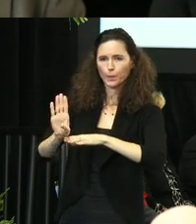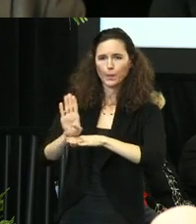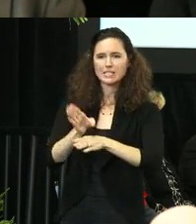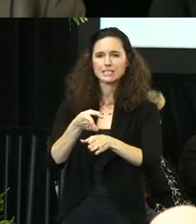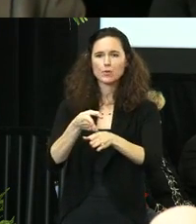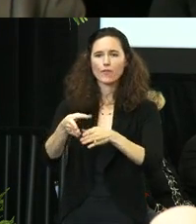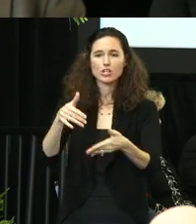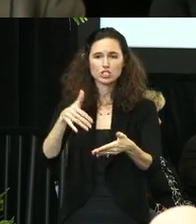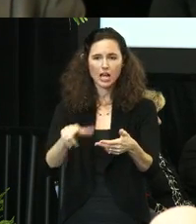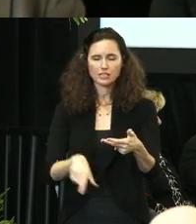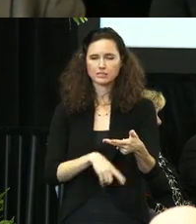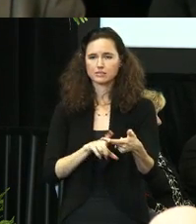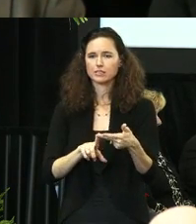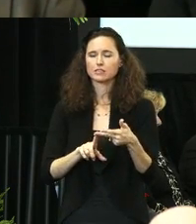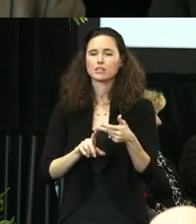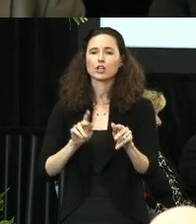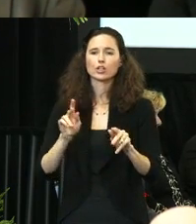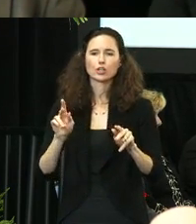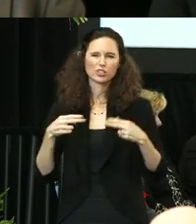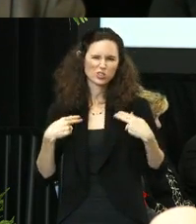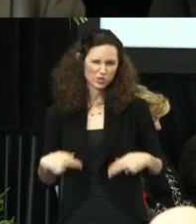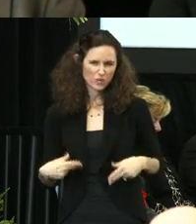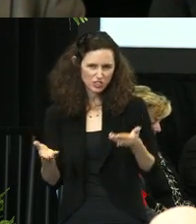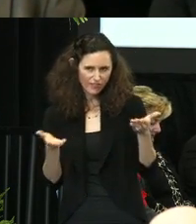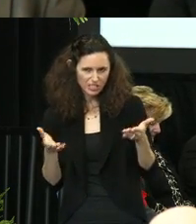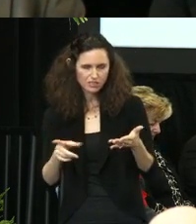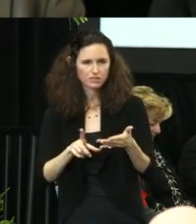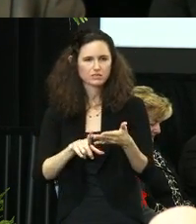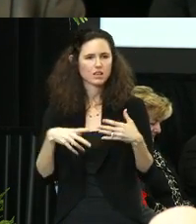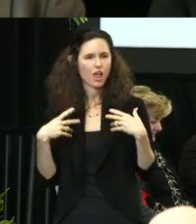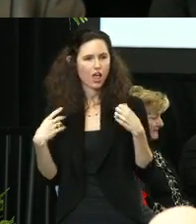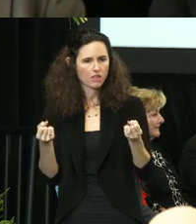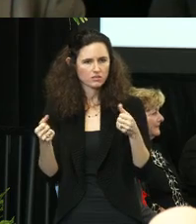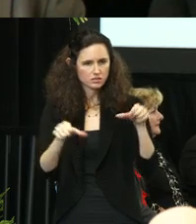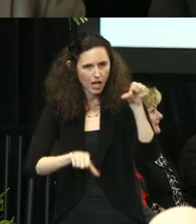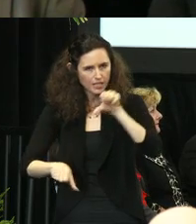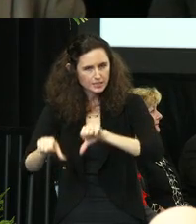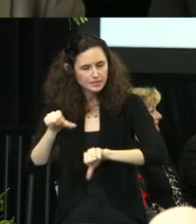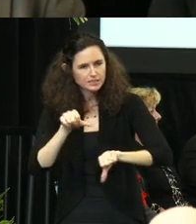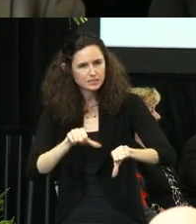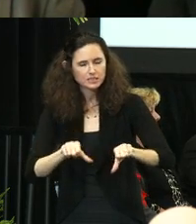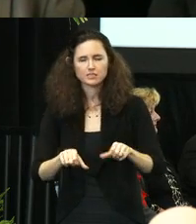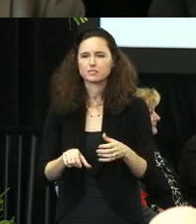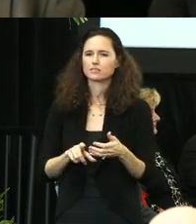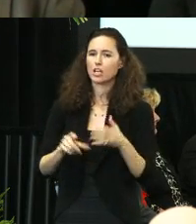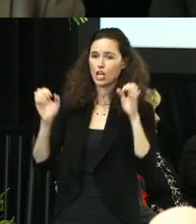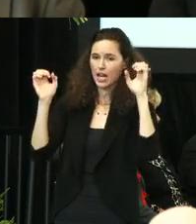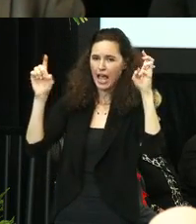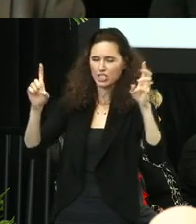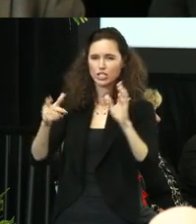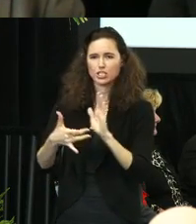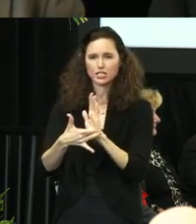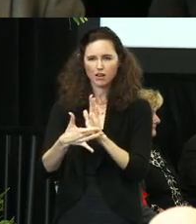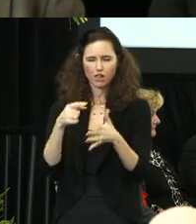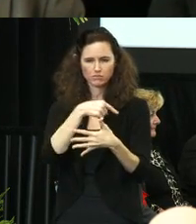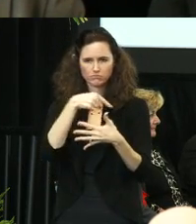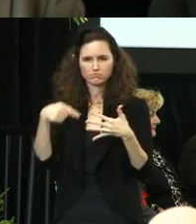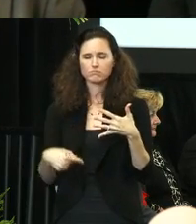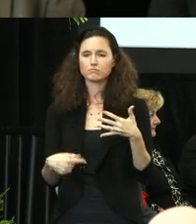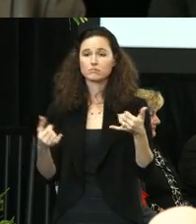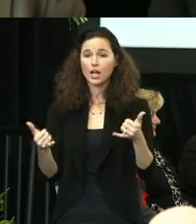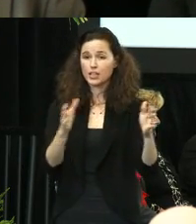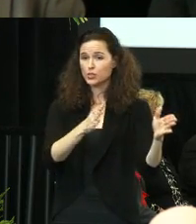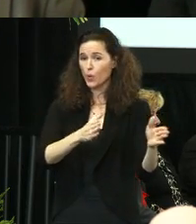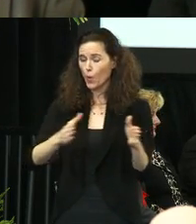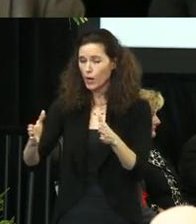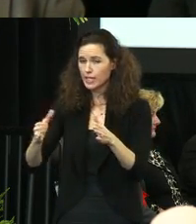Studies, Human Services, Health Sciences, Education and Technology. This